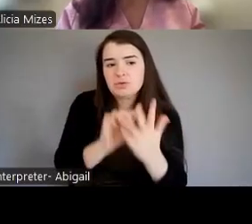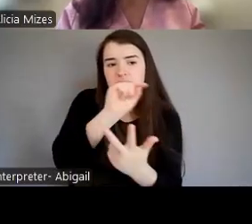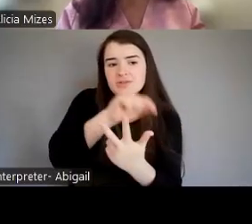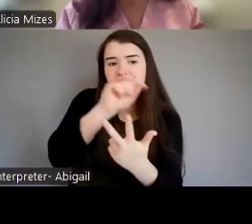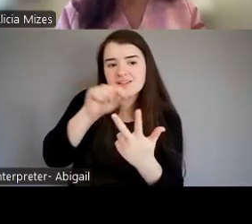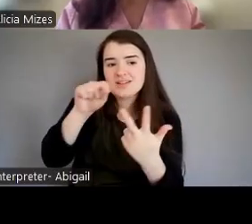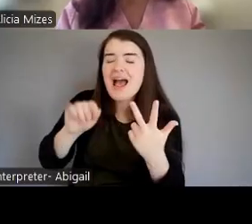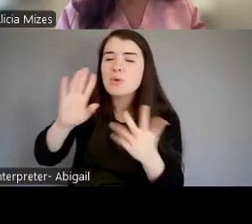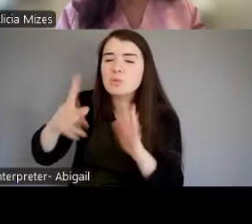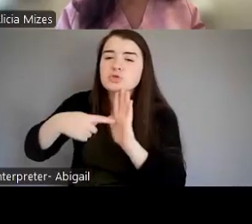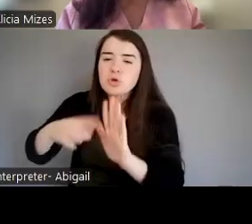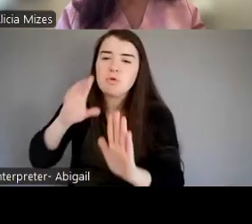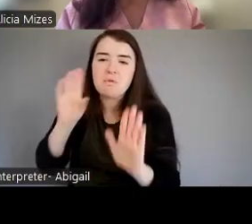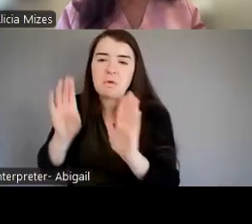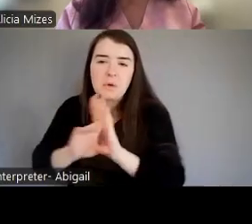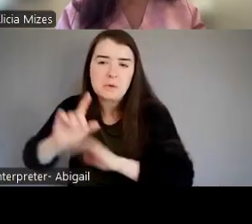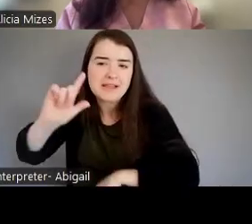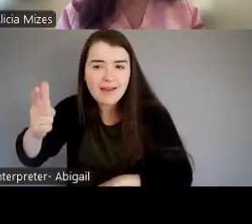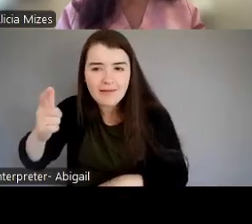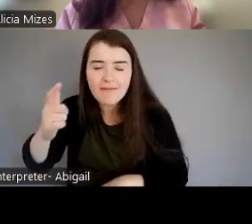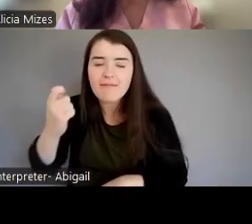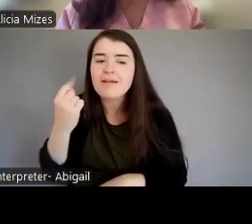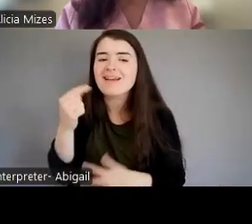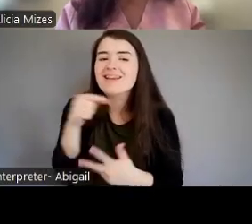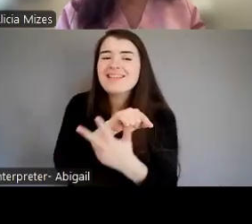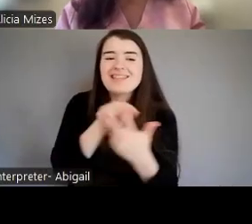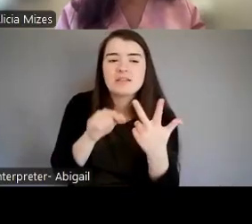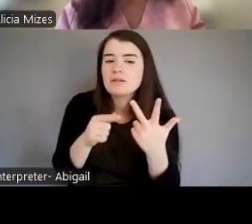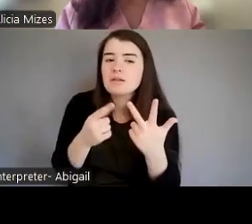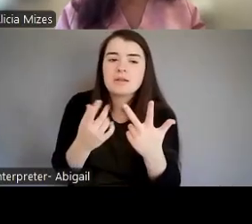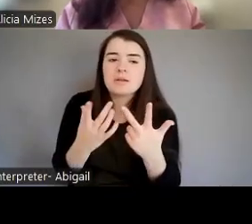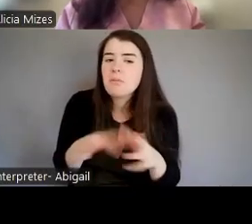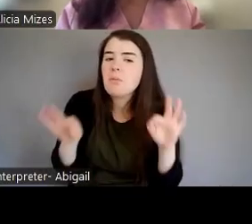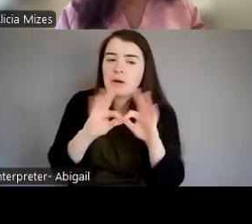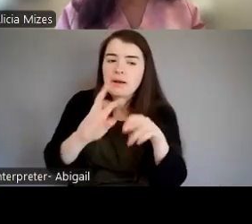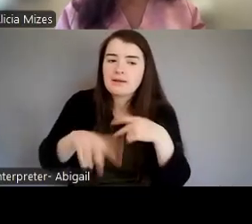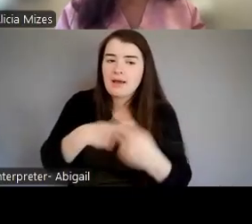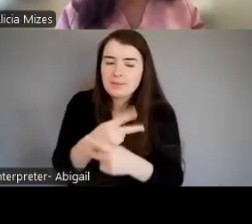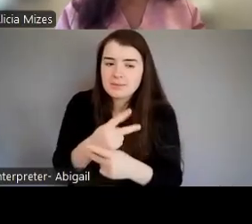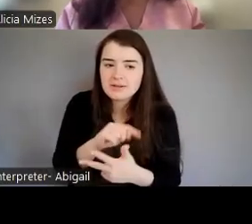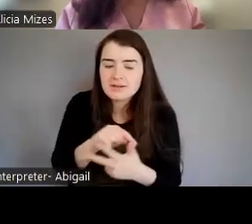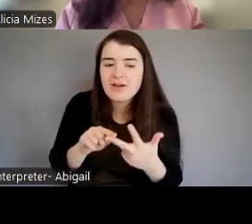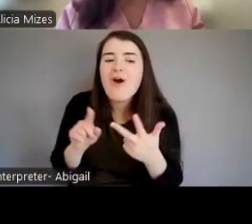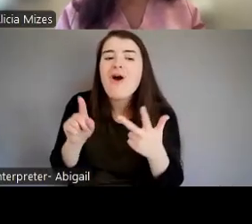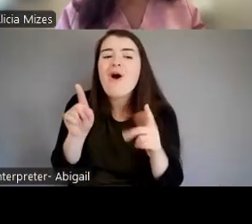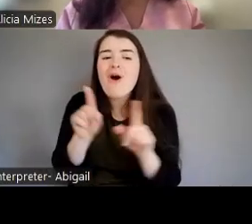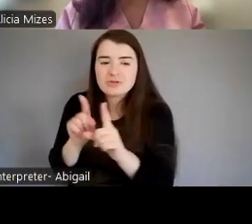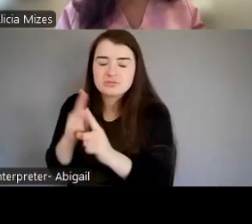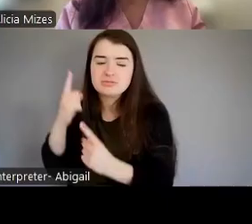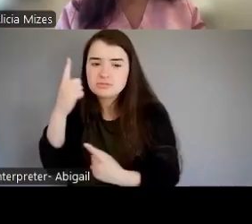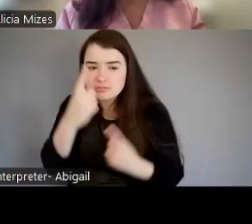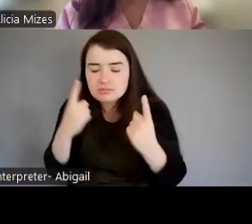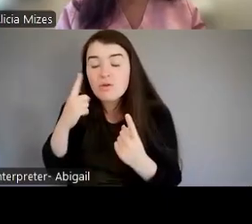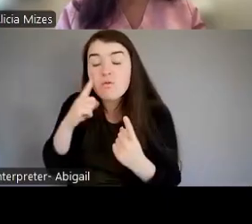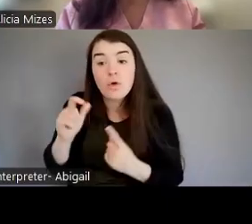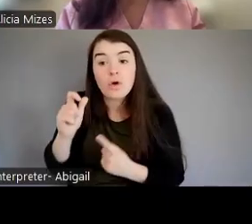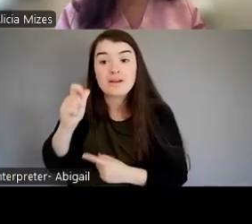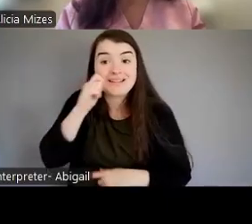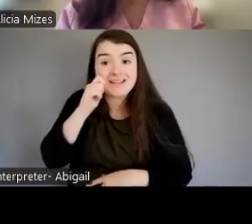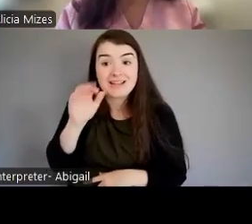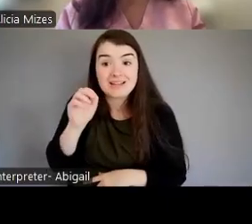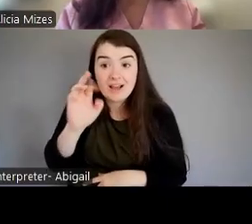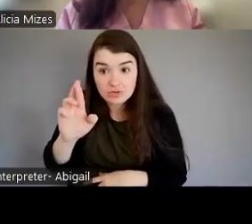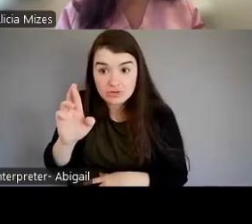some photos, but these are the three main types to think about. Another thing to think about with skin cancer and cancer in general is your immune